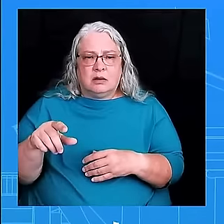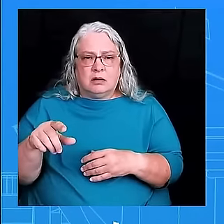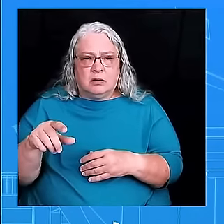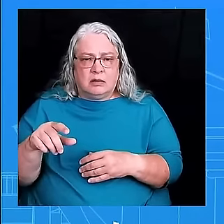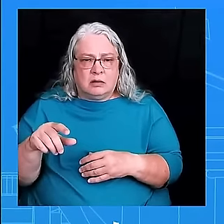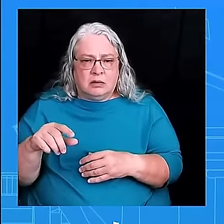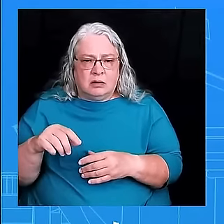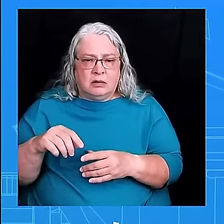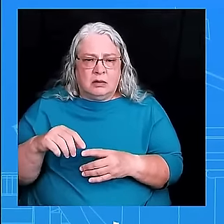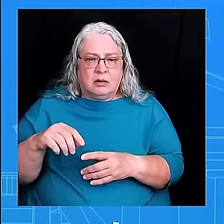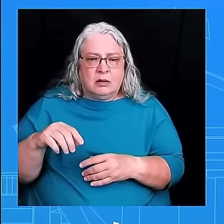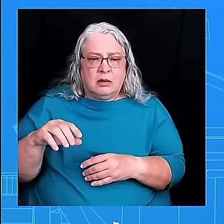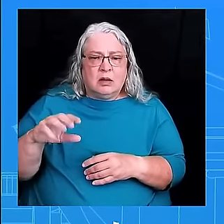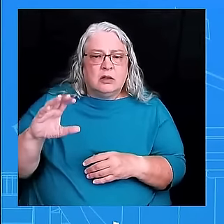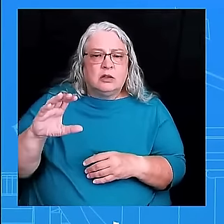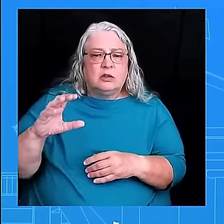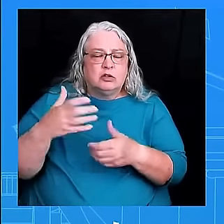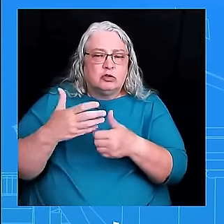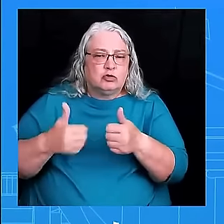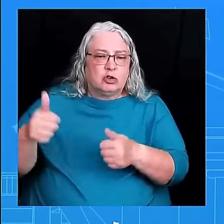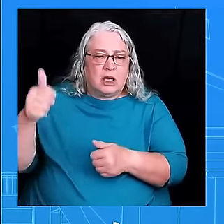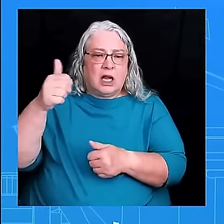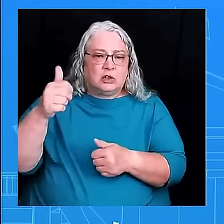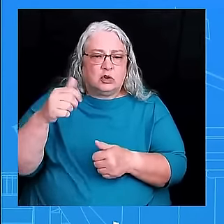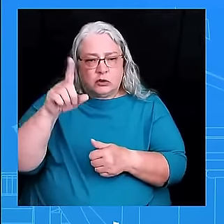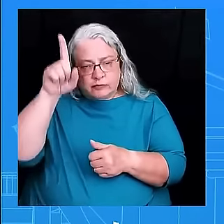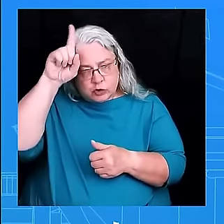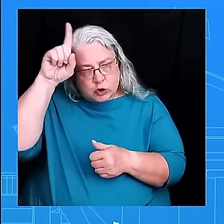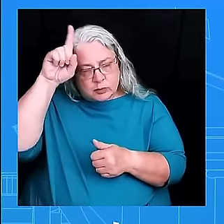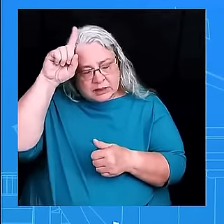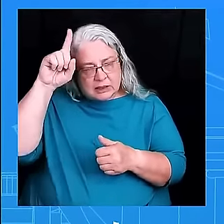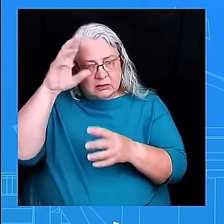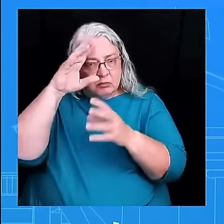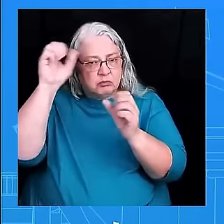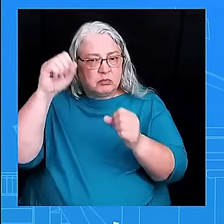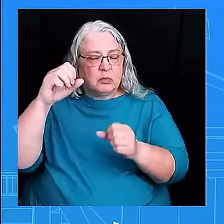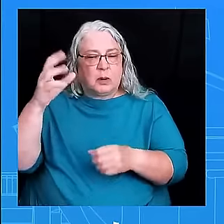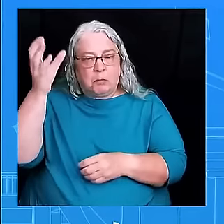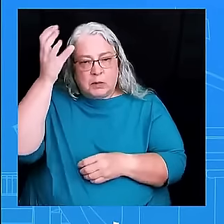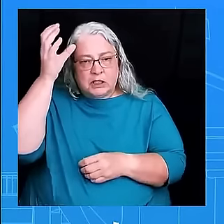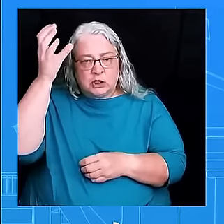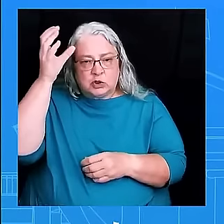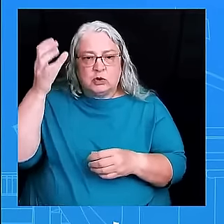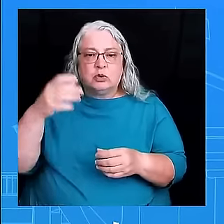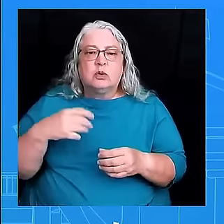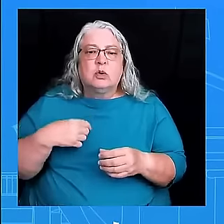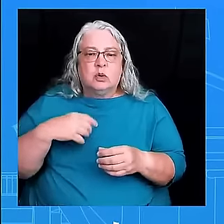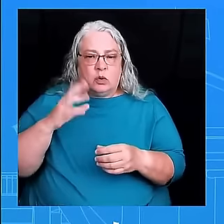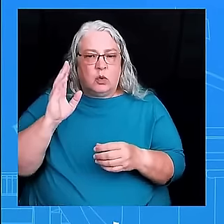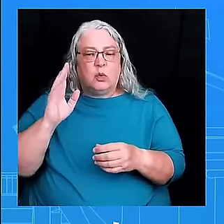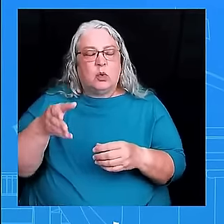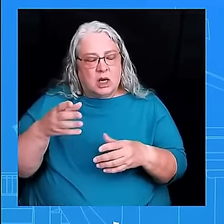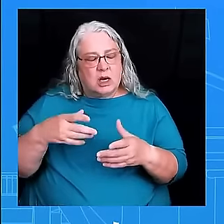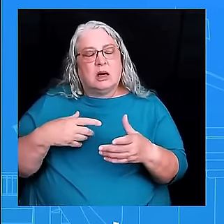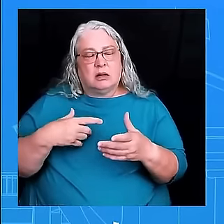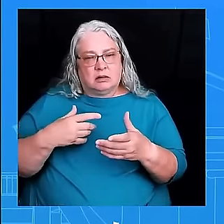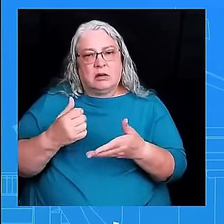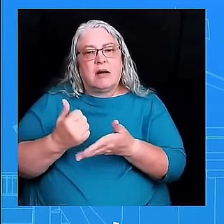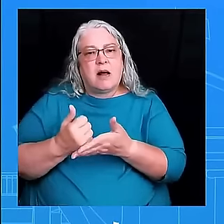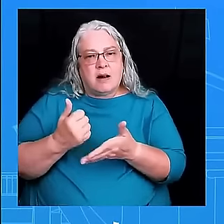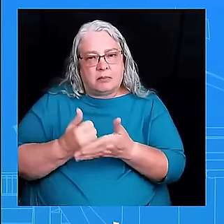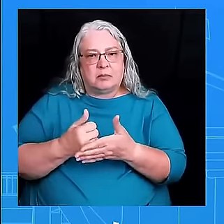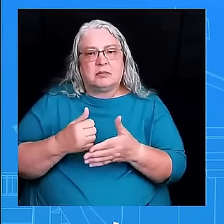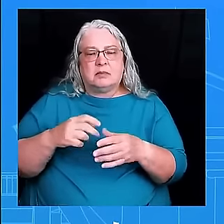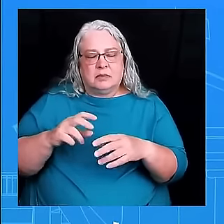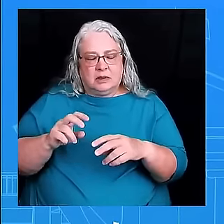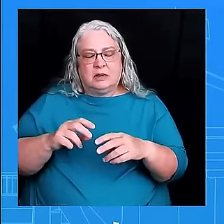of Slovenia to help bring them into the negotiations. They were partners in this. And then you'll see her tonight join the President